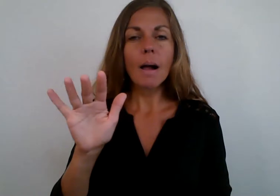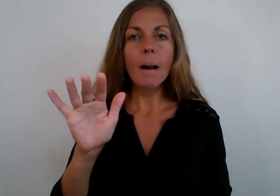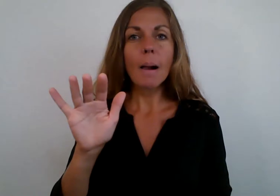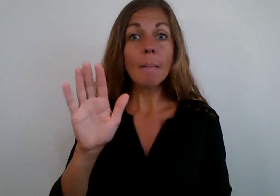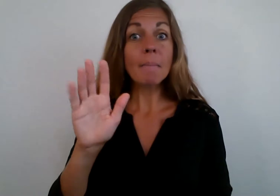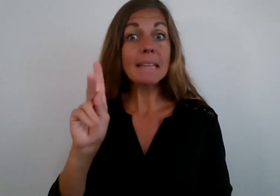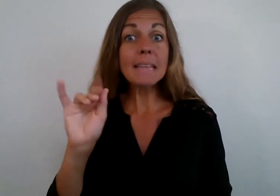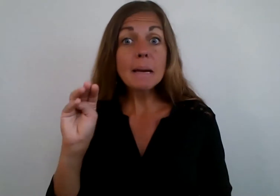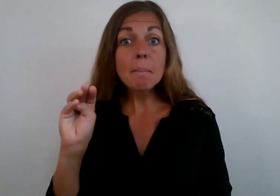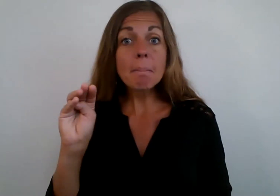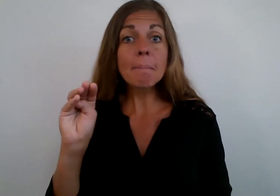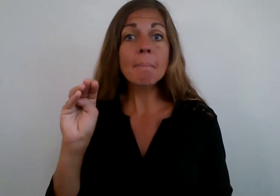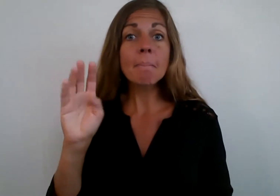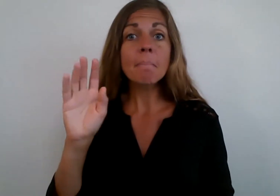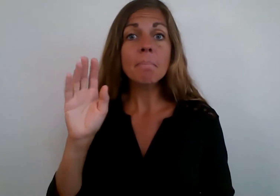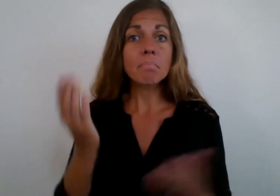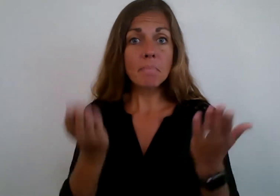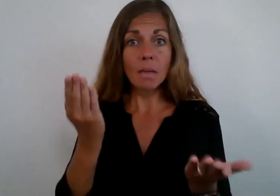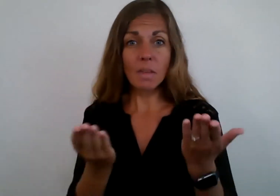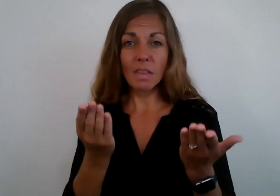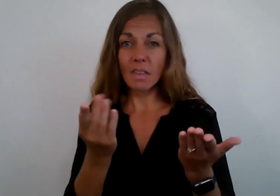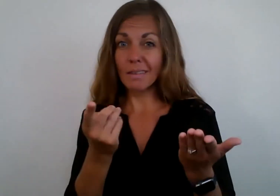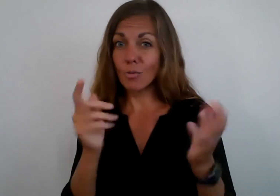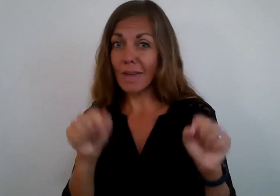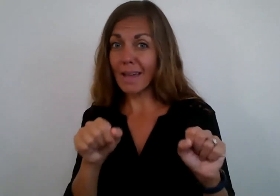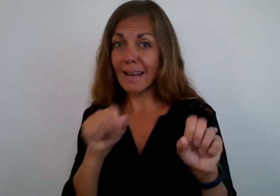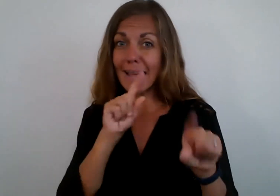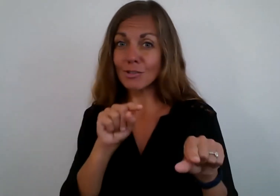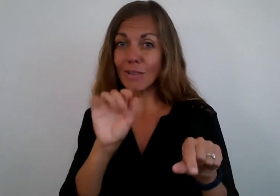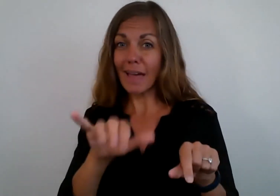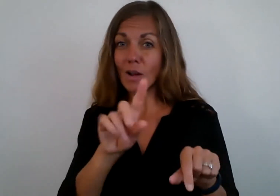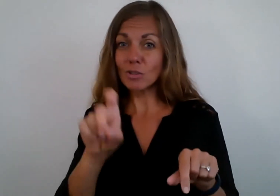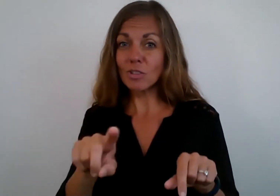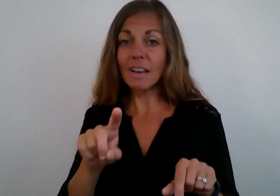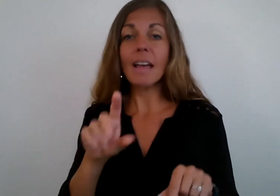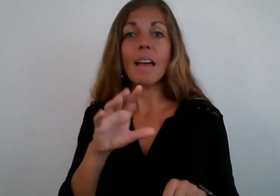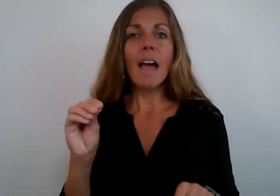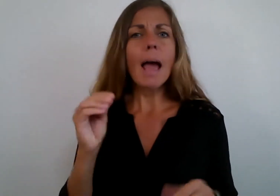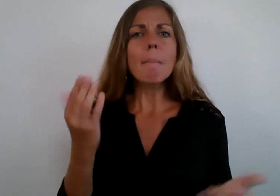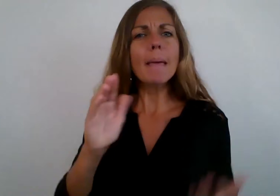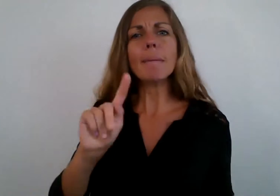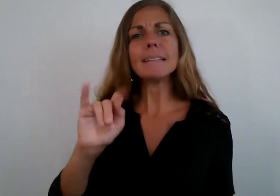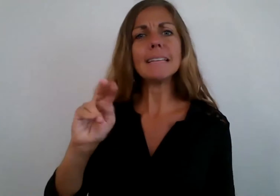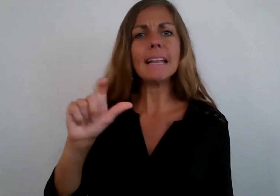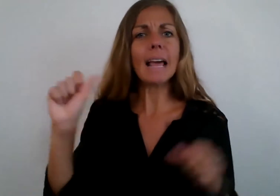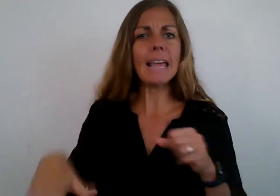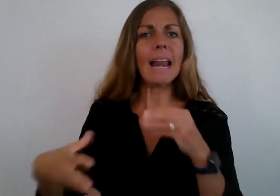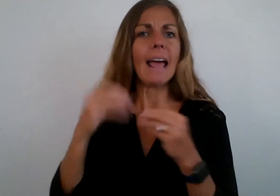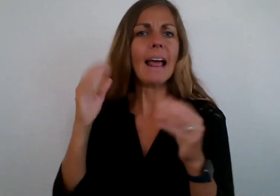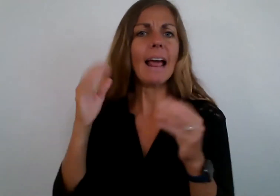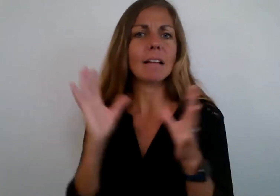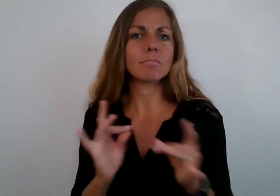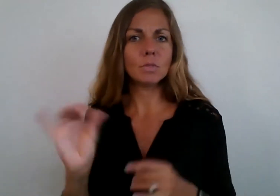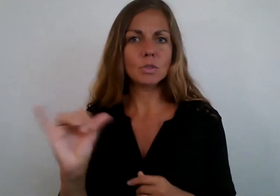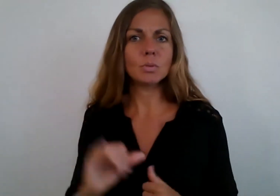maybe Kim might be able to speak to that, and then maybe Tina can also speak to